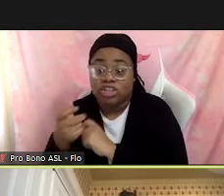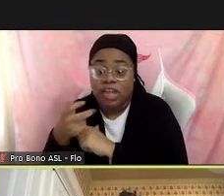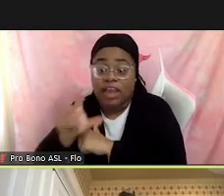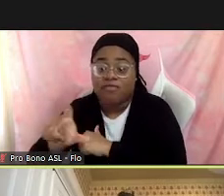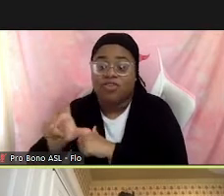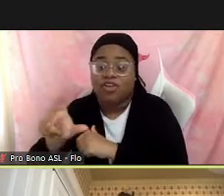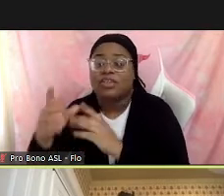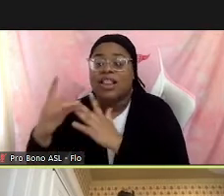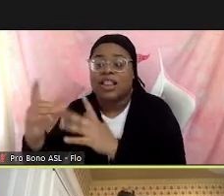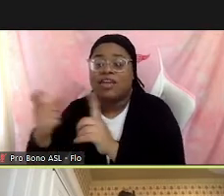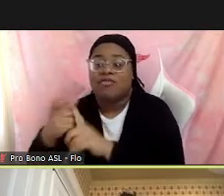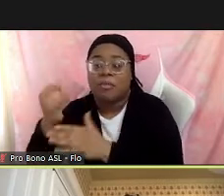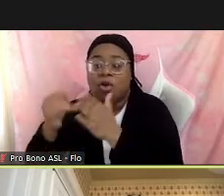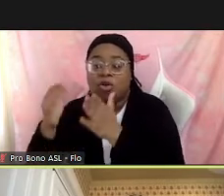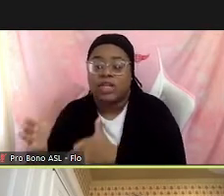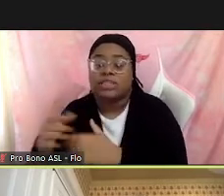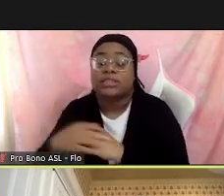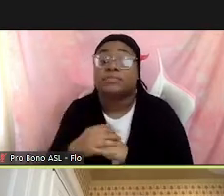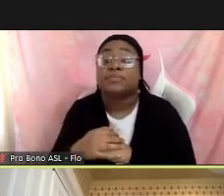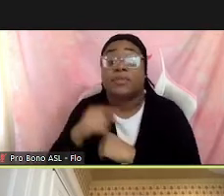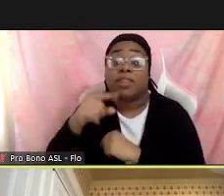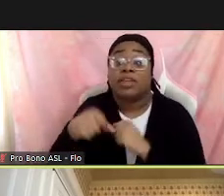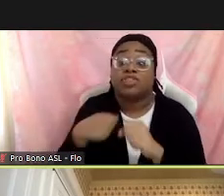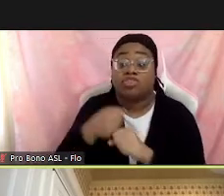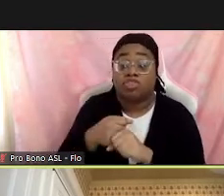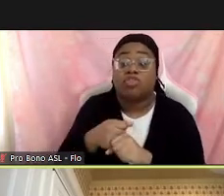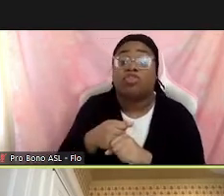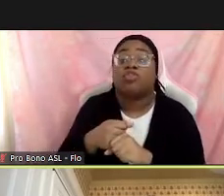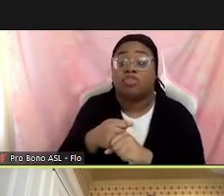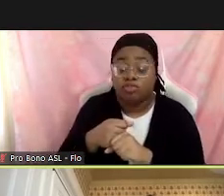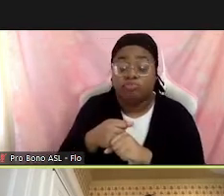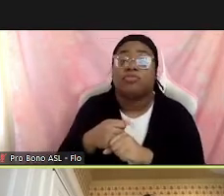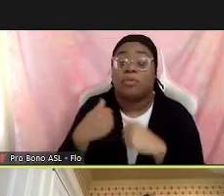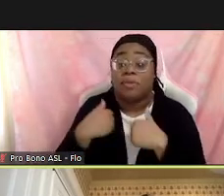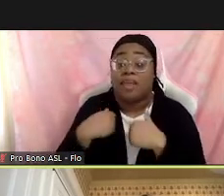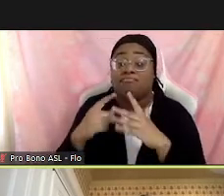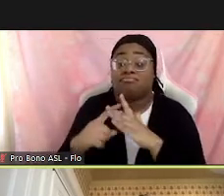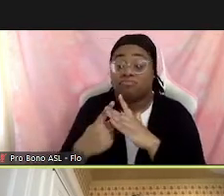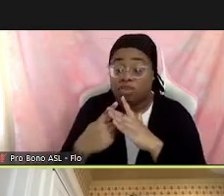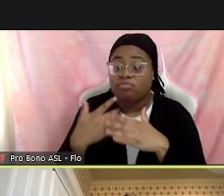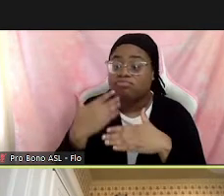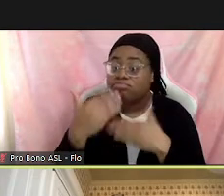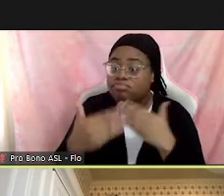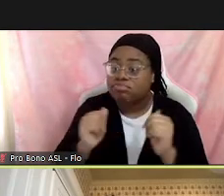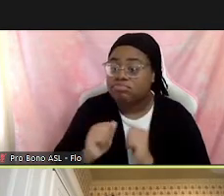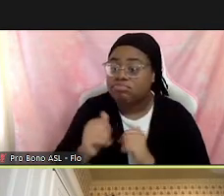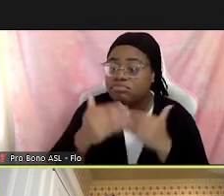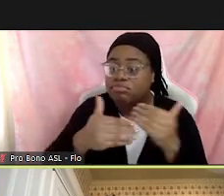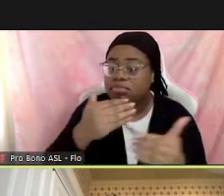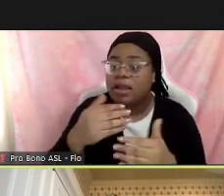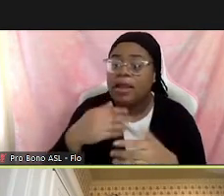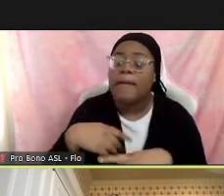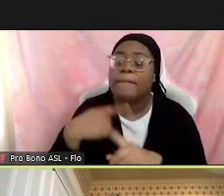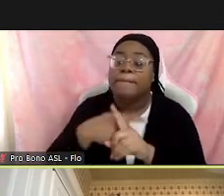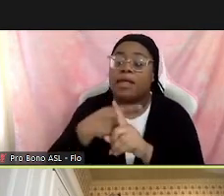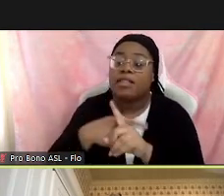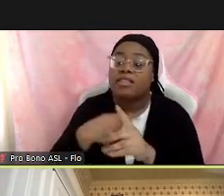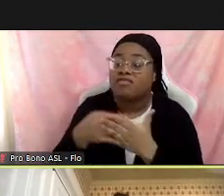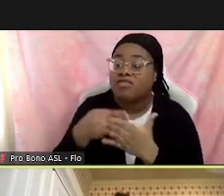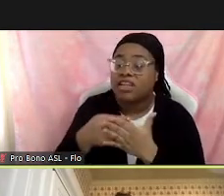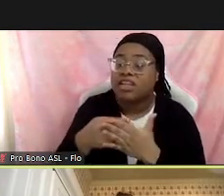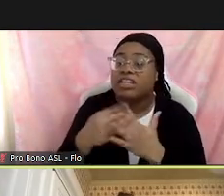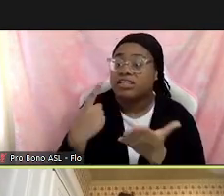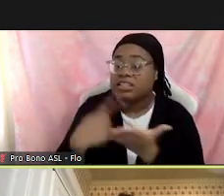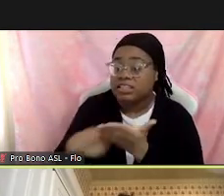with Grantmakers in the Arts, we're leading a series of monthly funder discussions that invites artists in